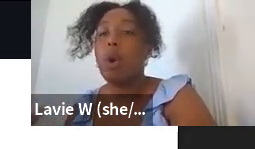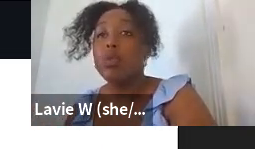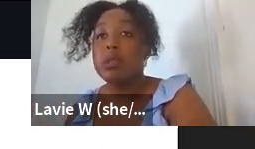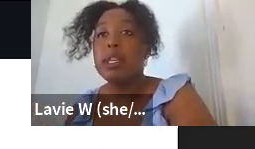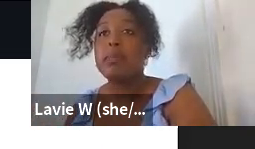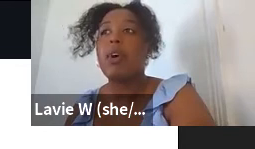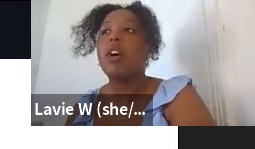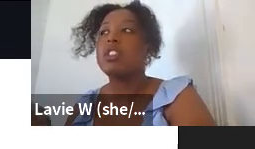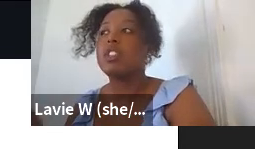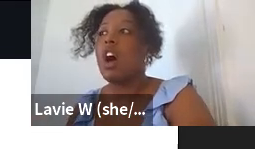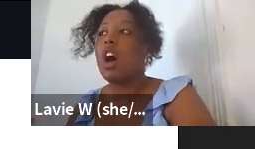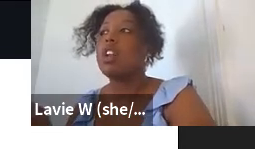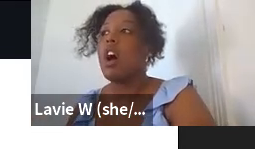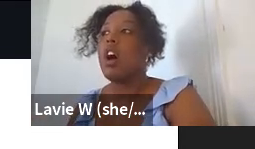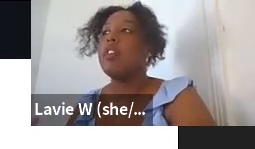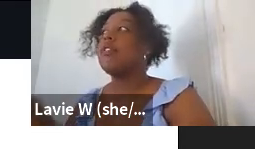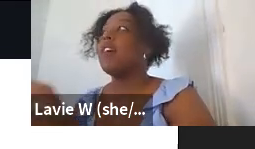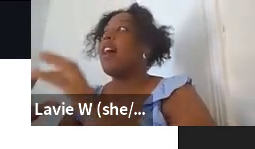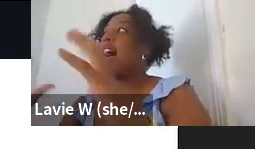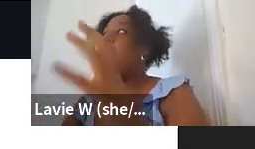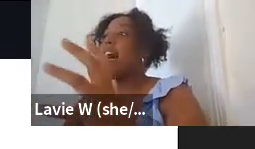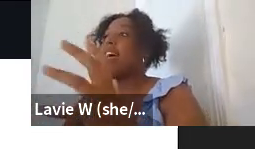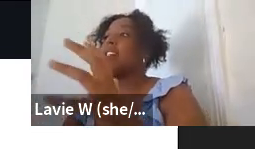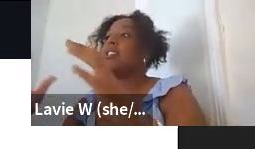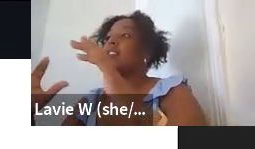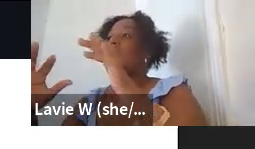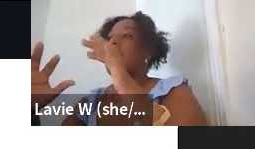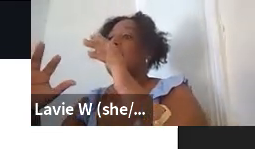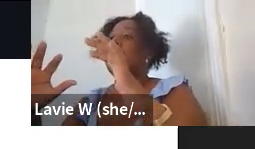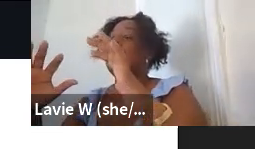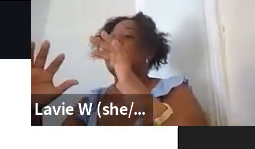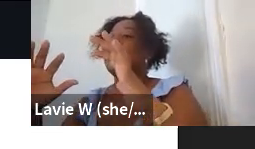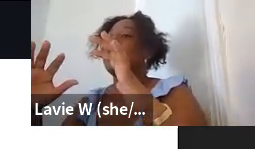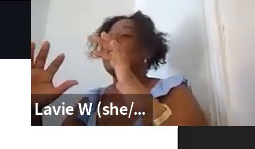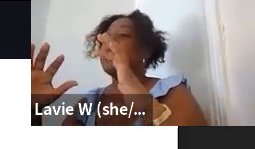for most people, is thought of as